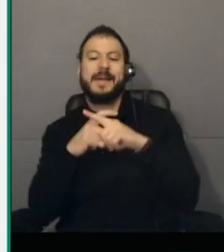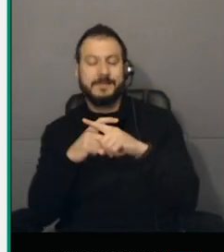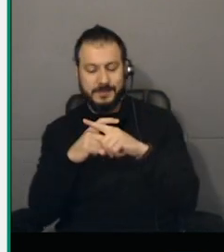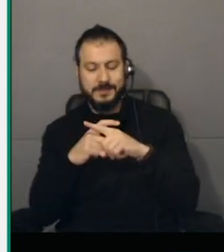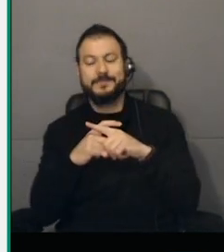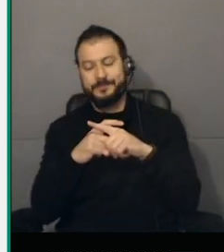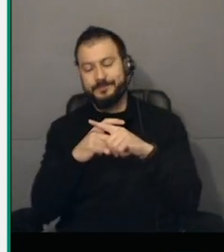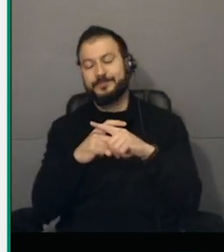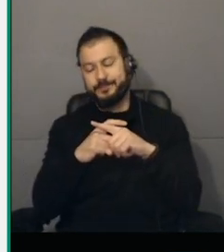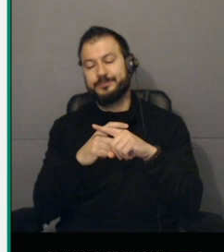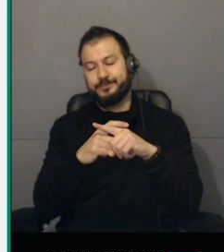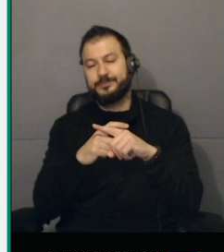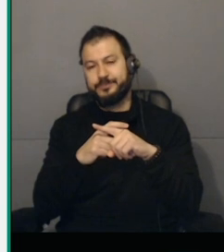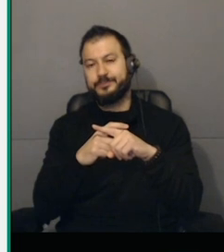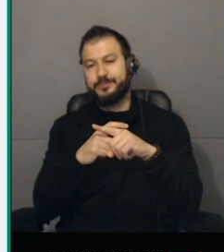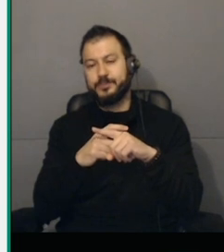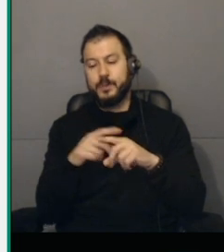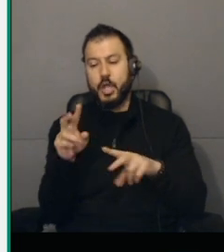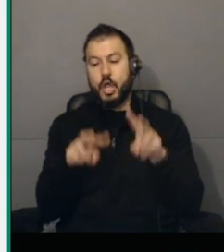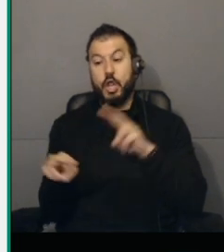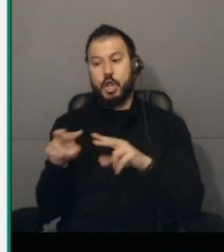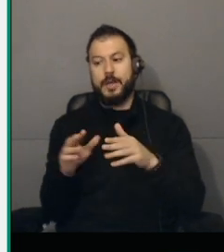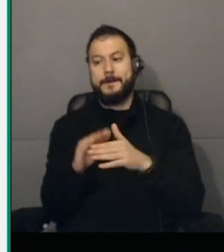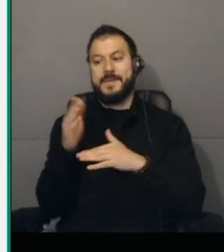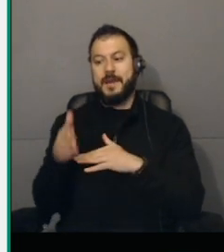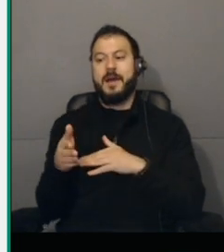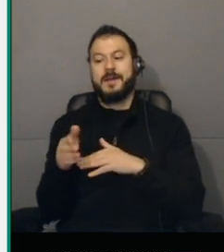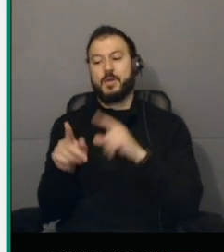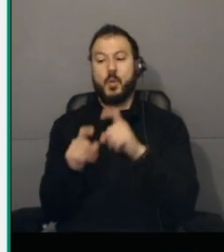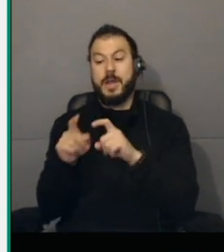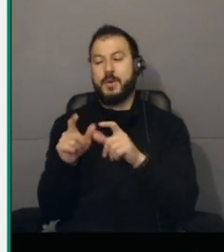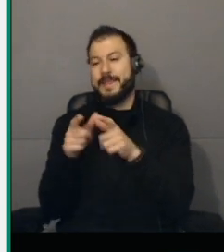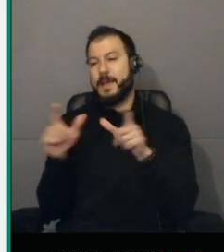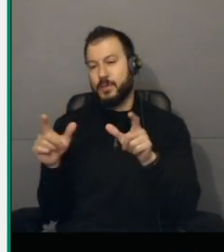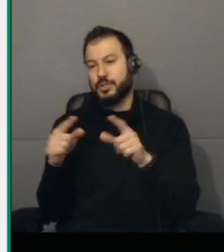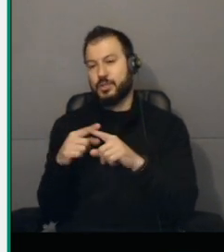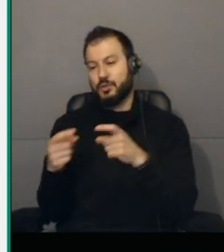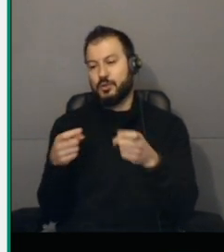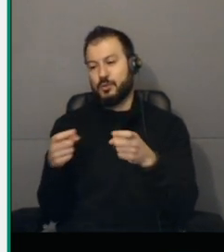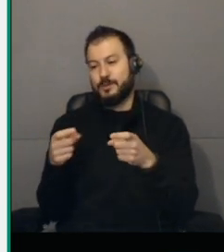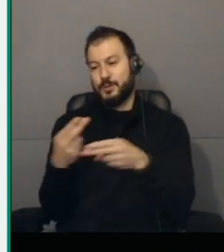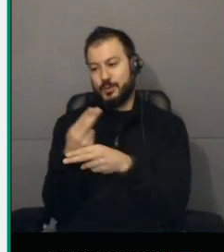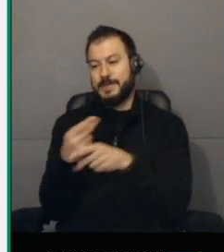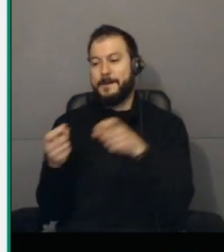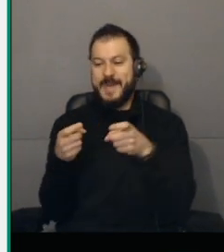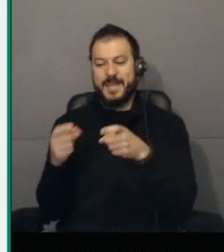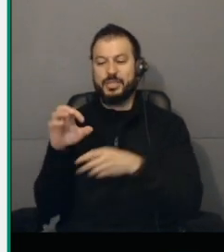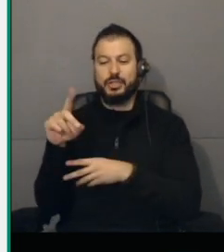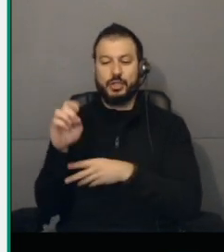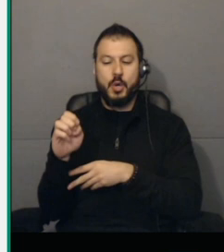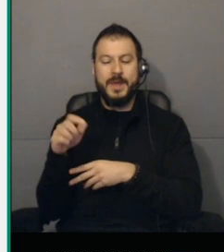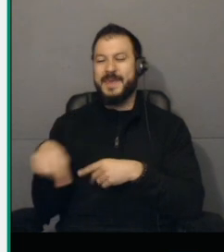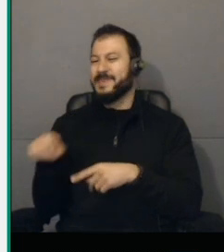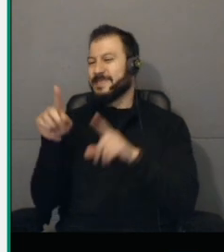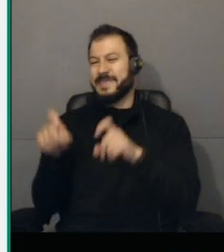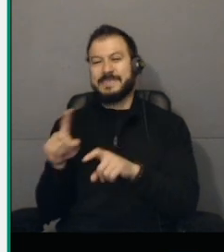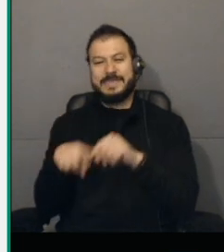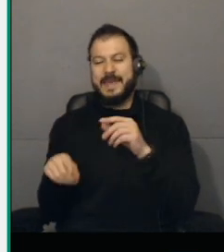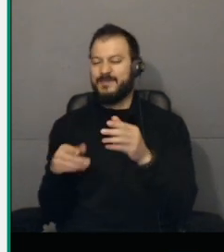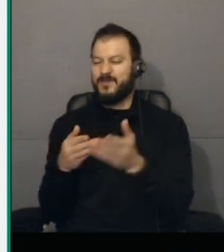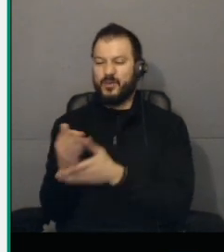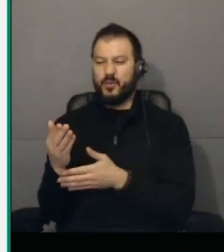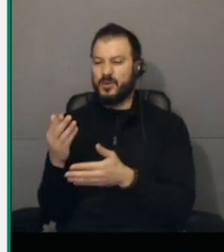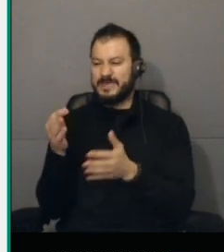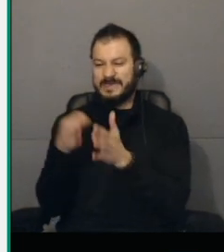cases and look beyond query languages to use managed code. These are tests that cannot be evaluated through